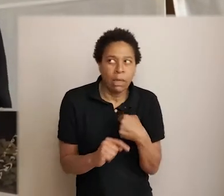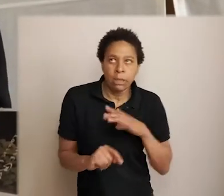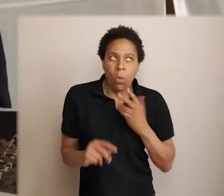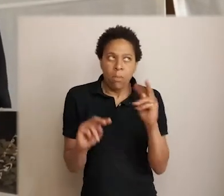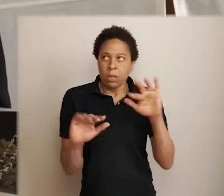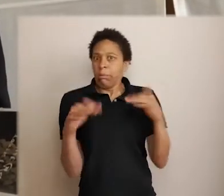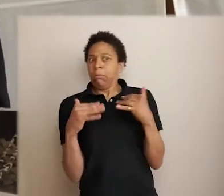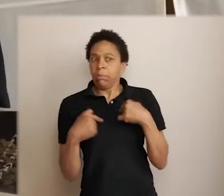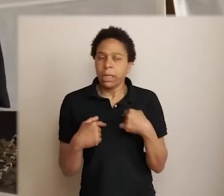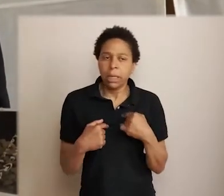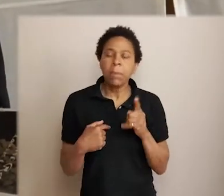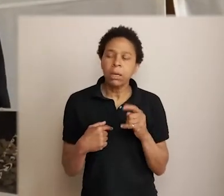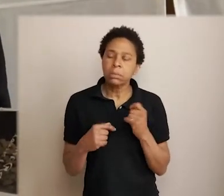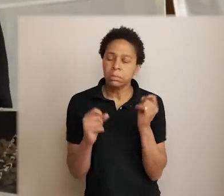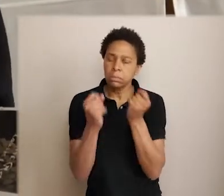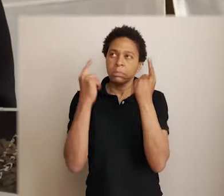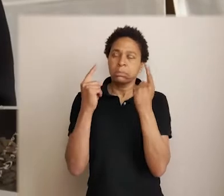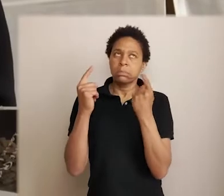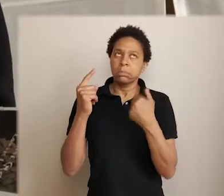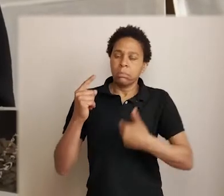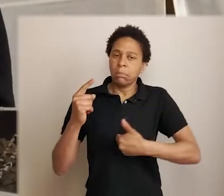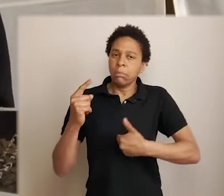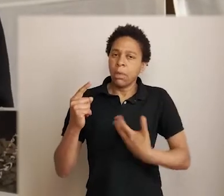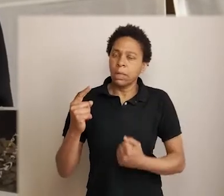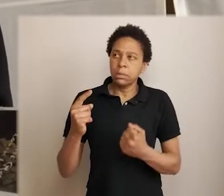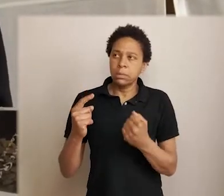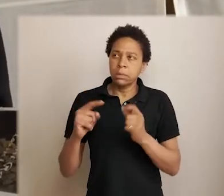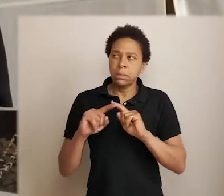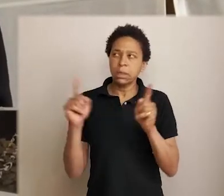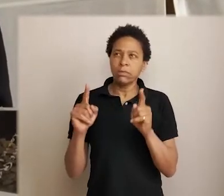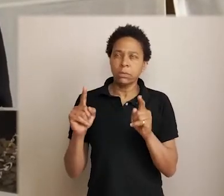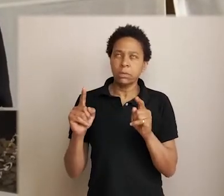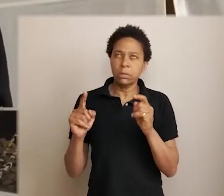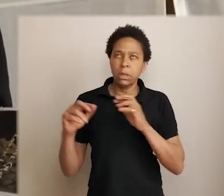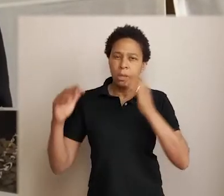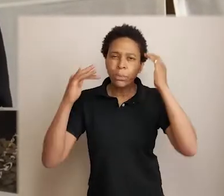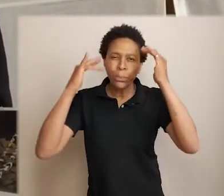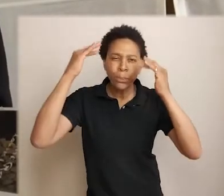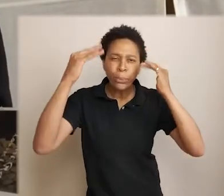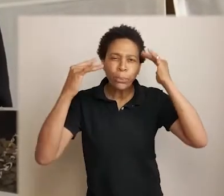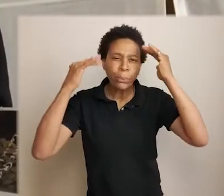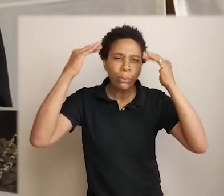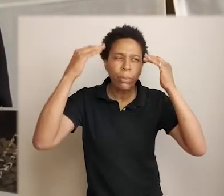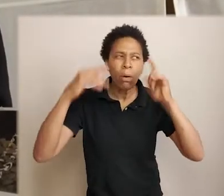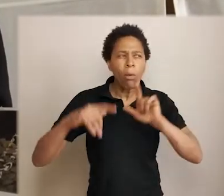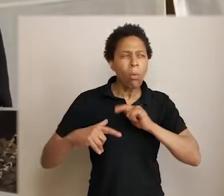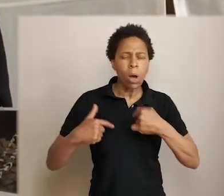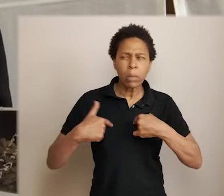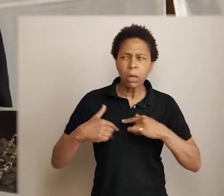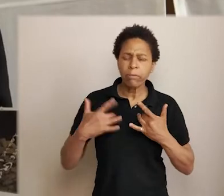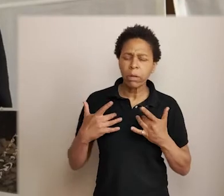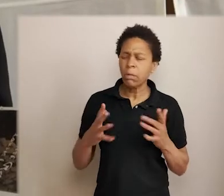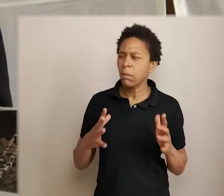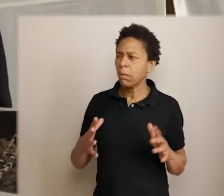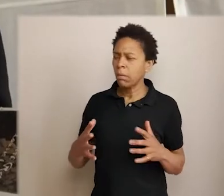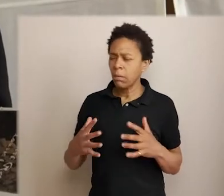this difference. And I still had this question in my head. Still thought, why do I feel like this? Why